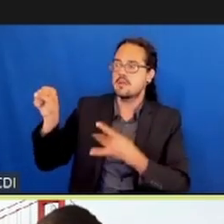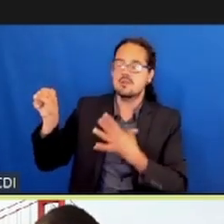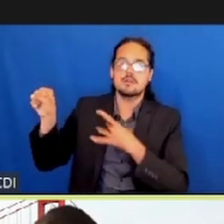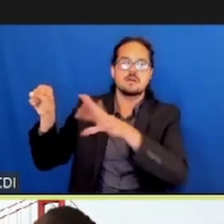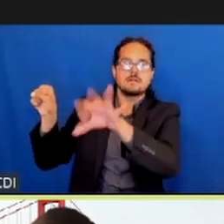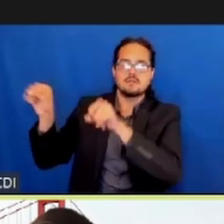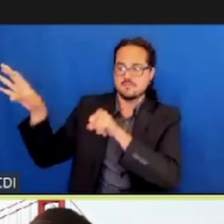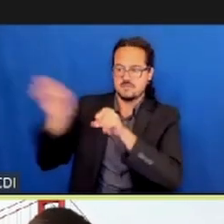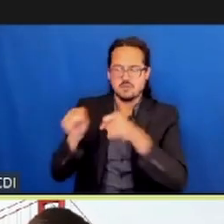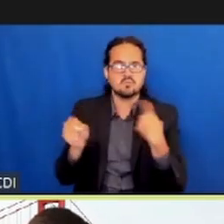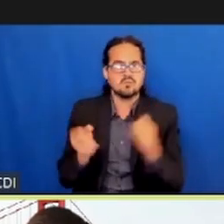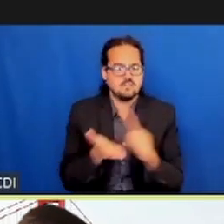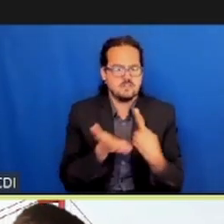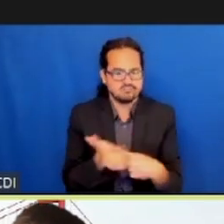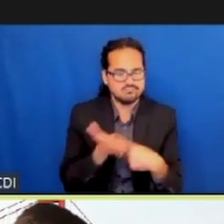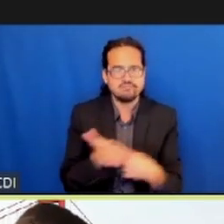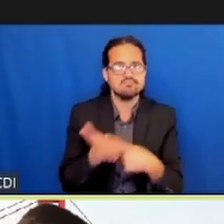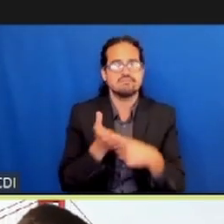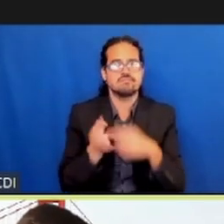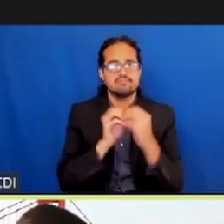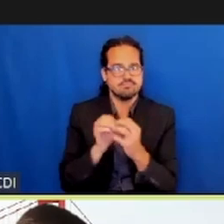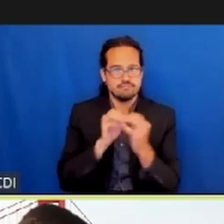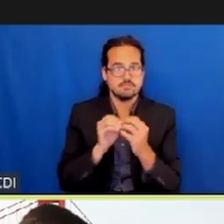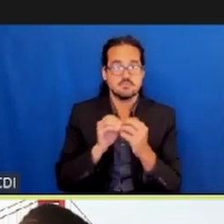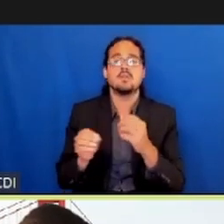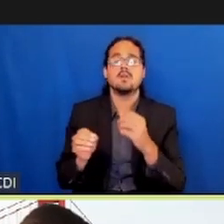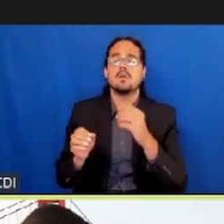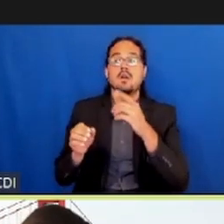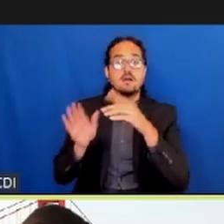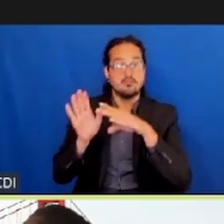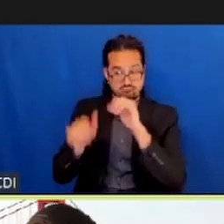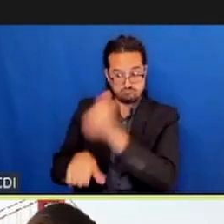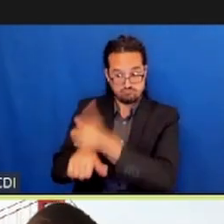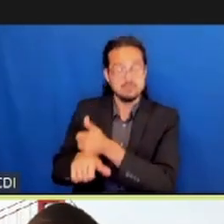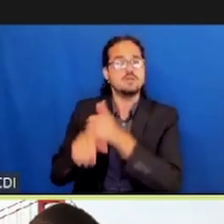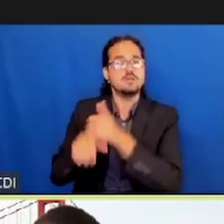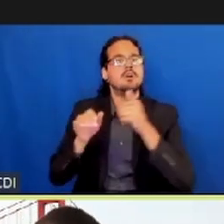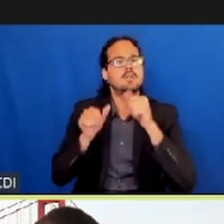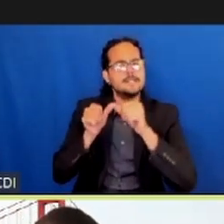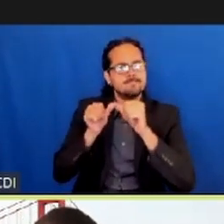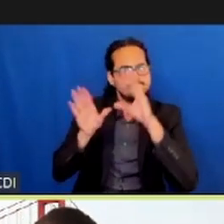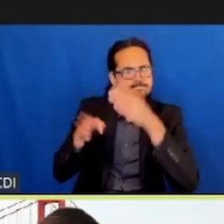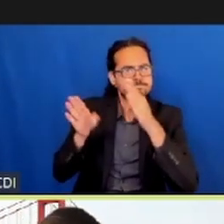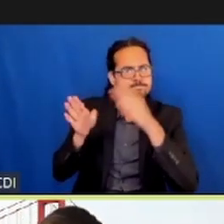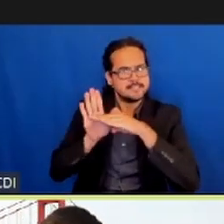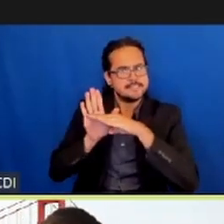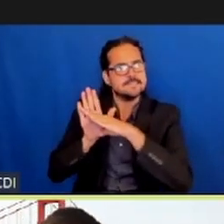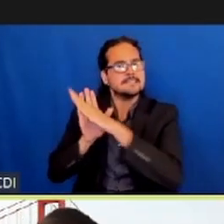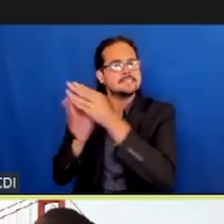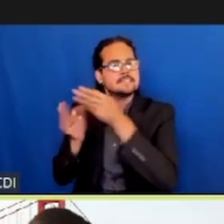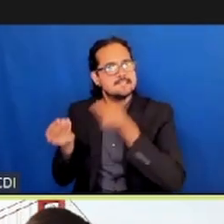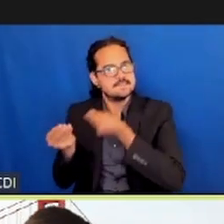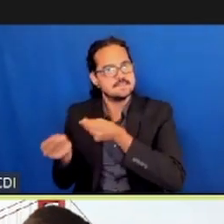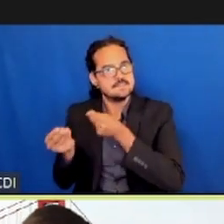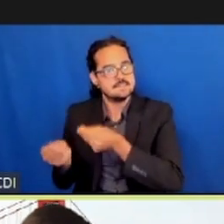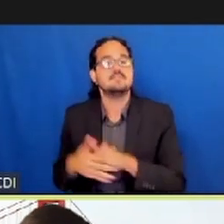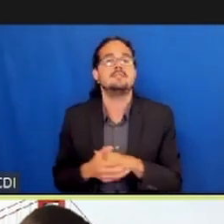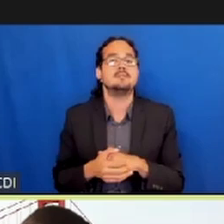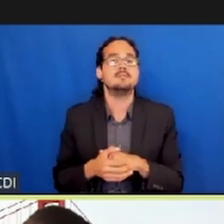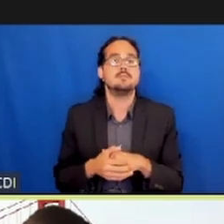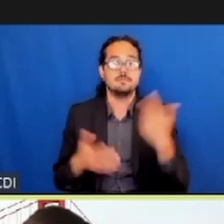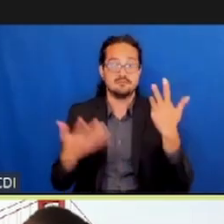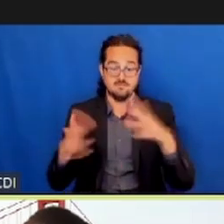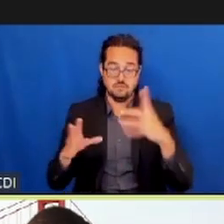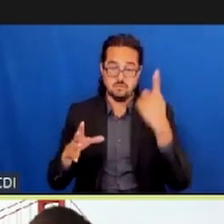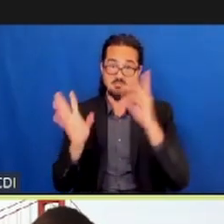symposium was last month, and that focused on collaborative city making and restaurant trends. Restaurants look different during the